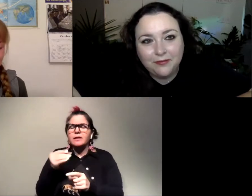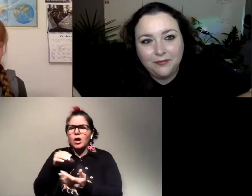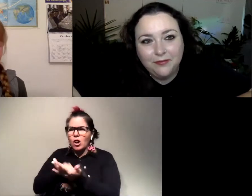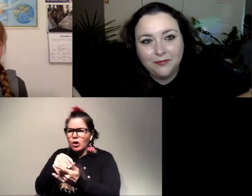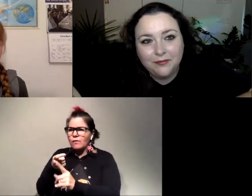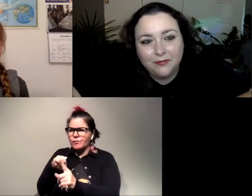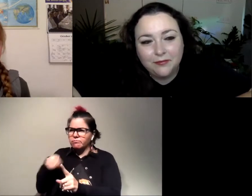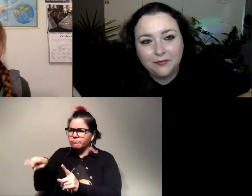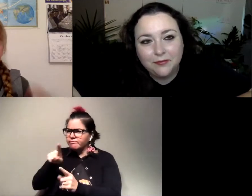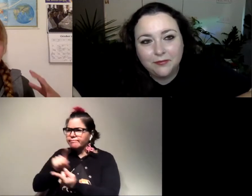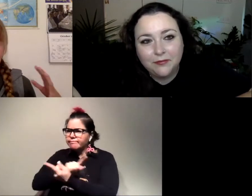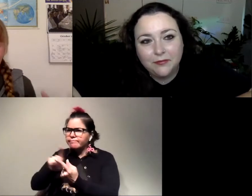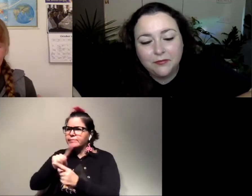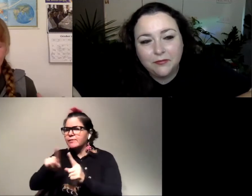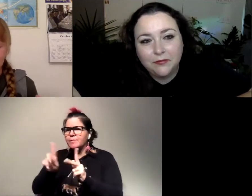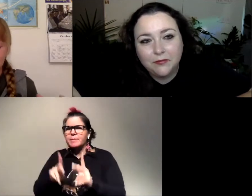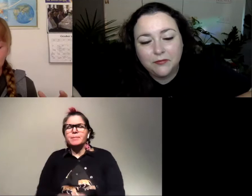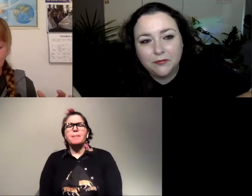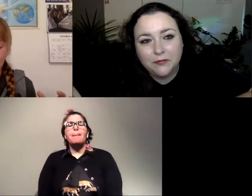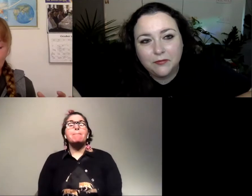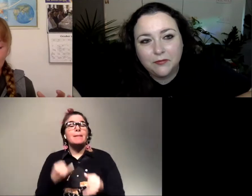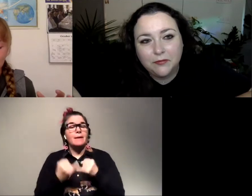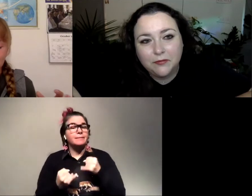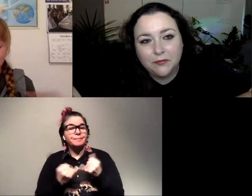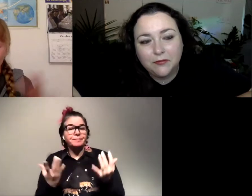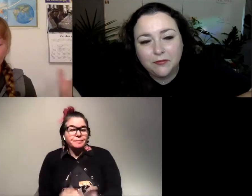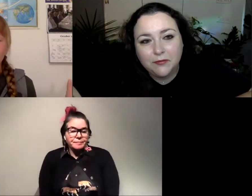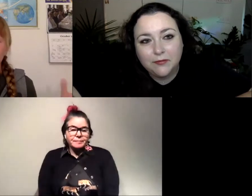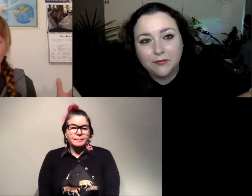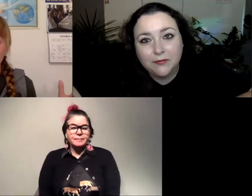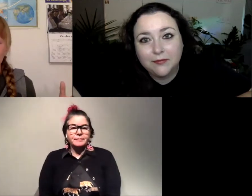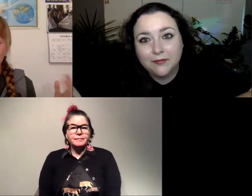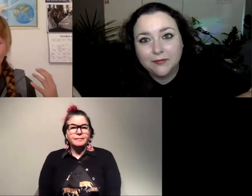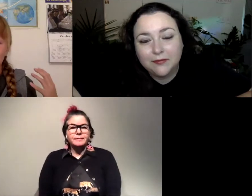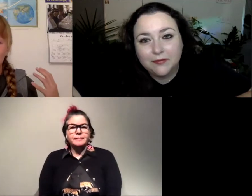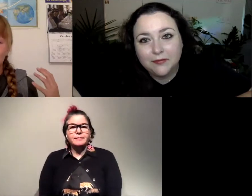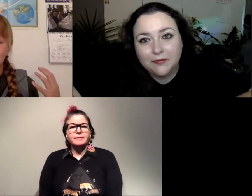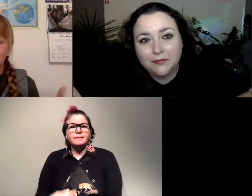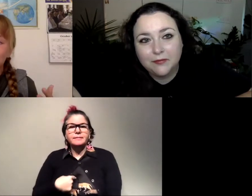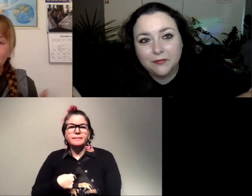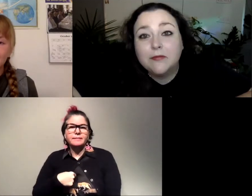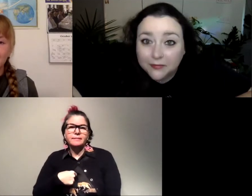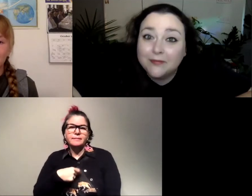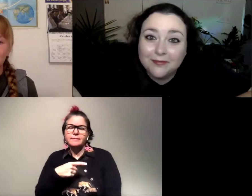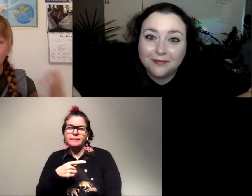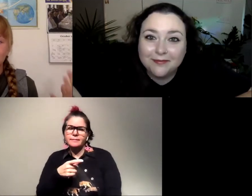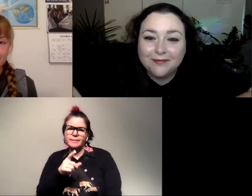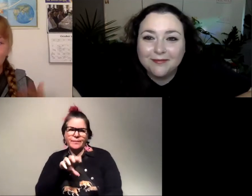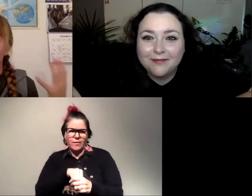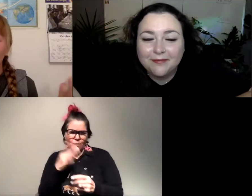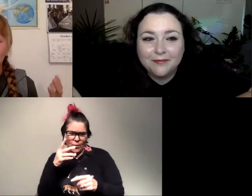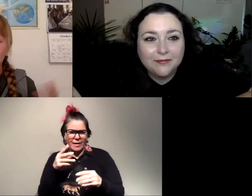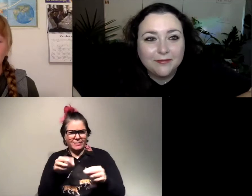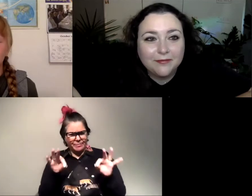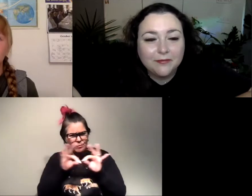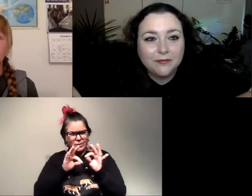working with other people. And then the last thing is that I wouldn't be doing this research if I didn't think it was meaningful and if it could,